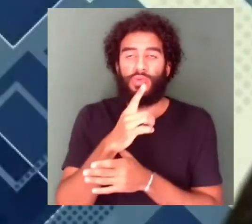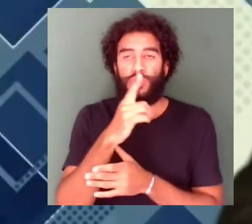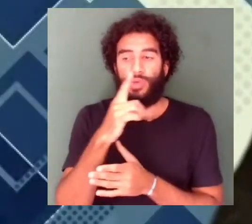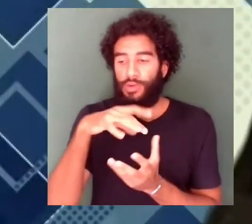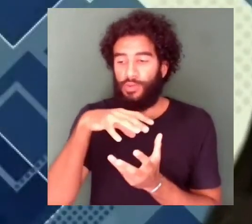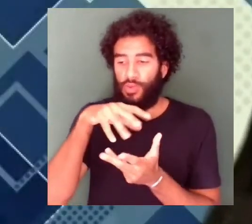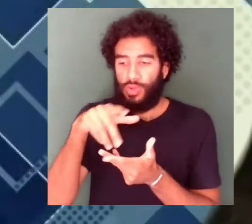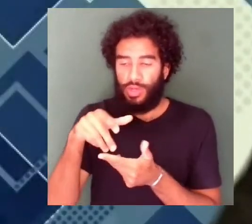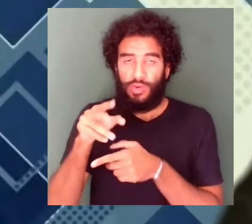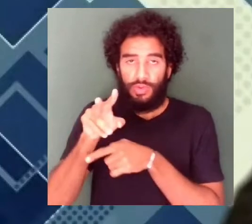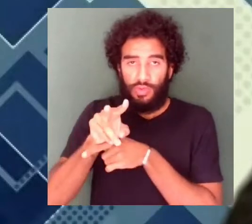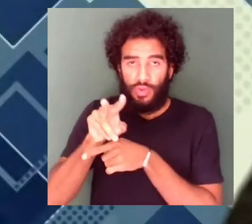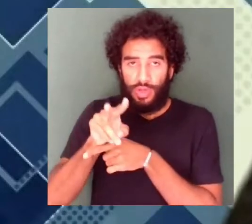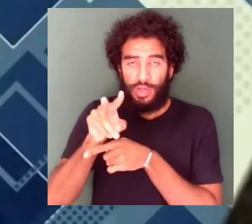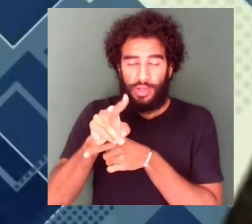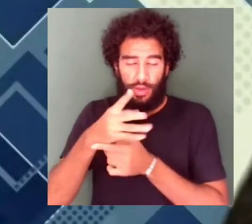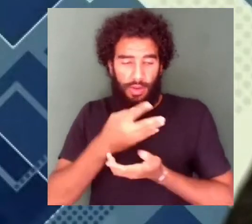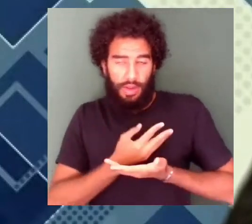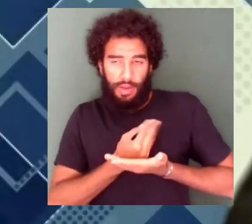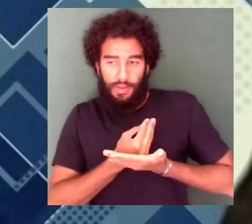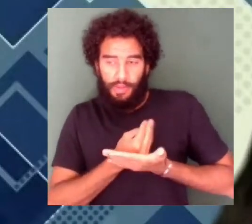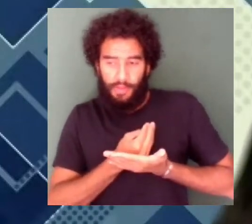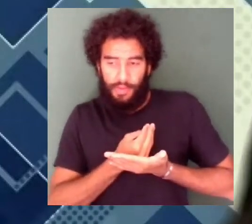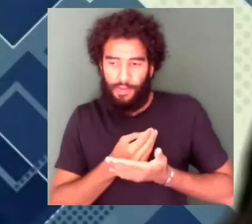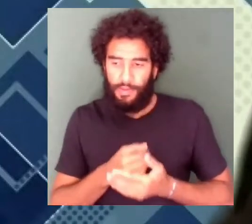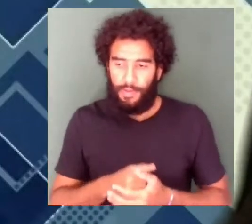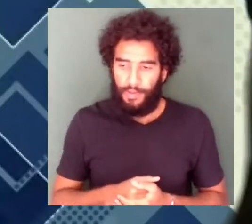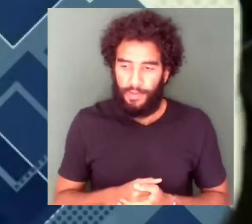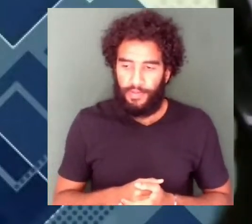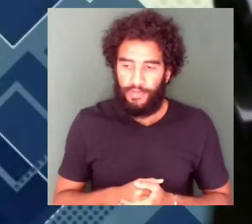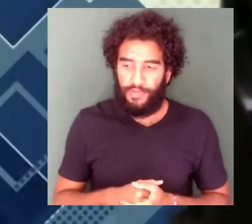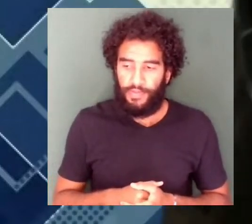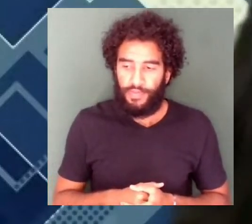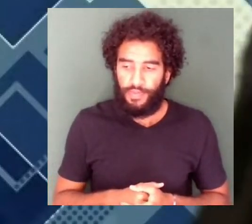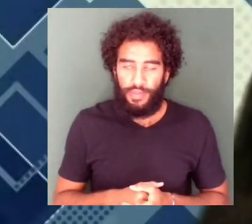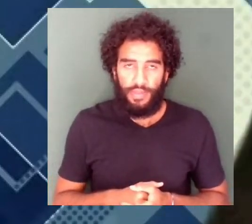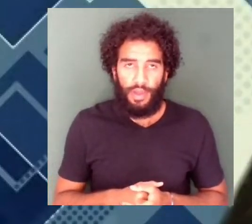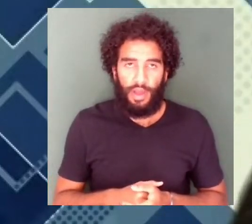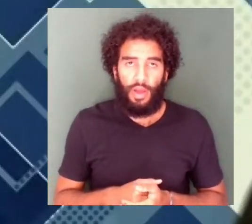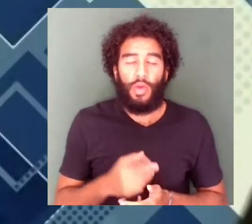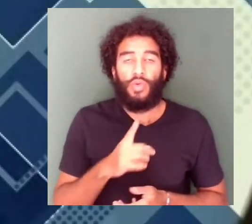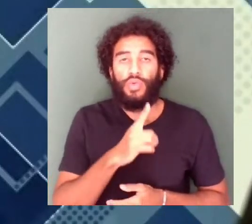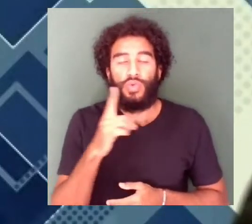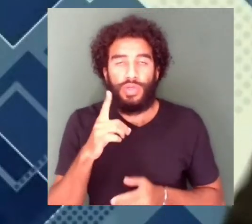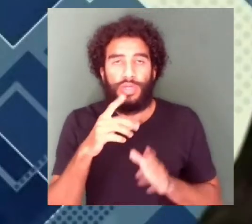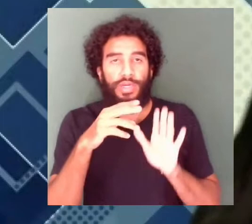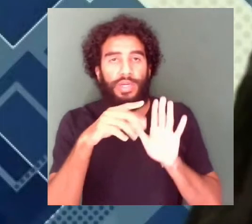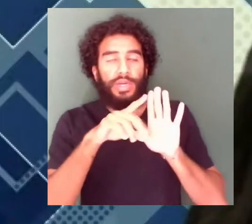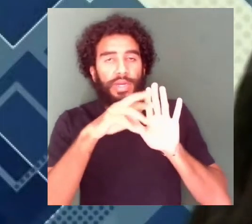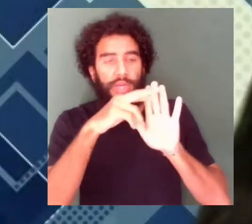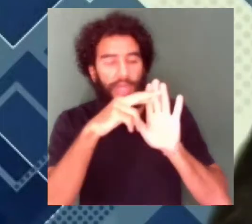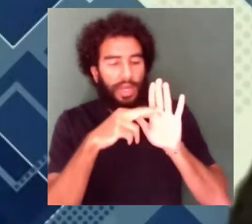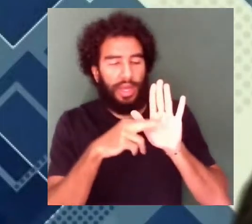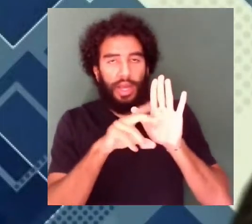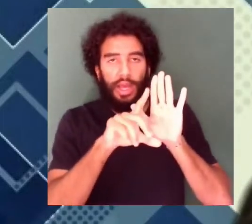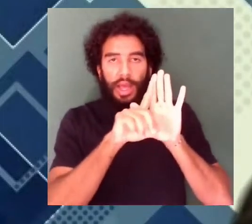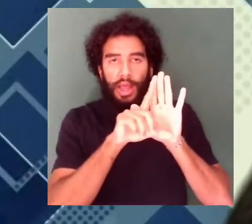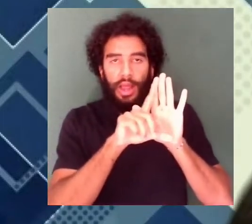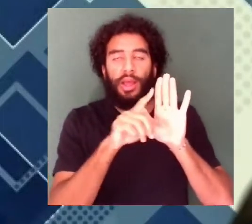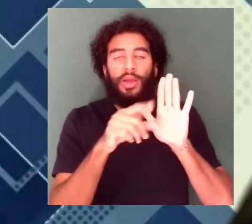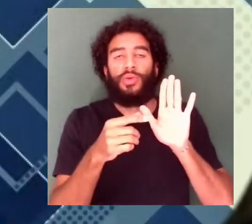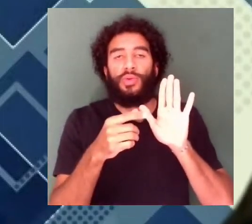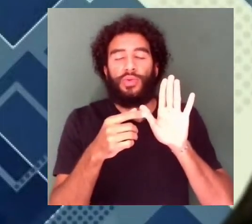and the importance of the World Breastfeeding Day, in the very same day where